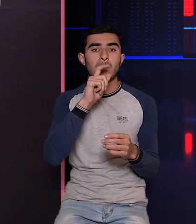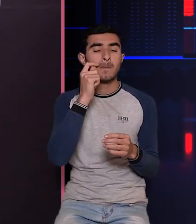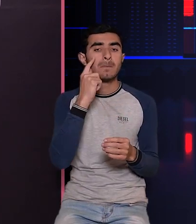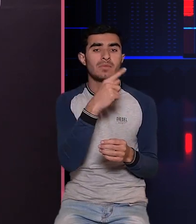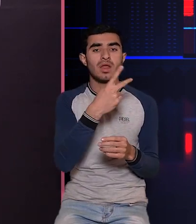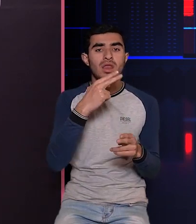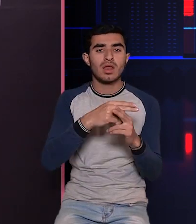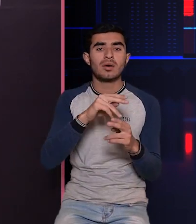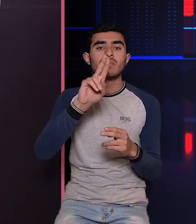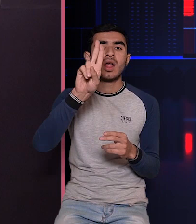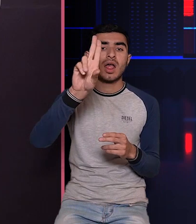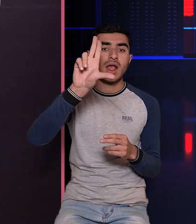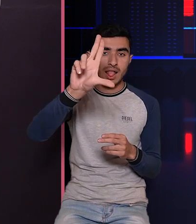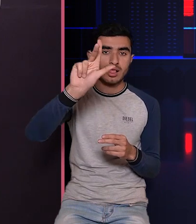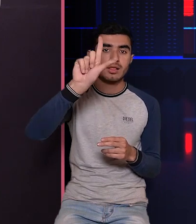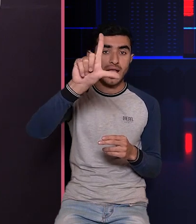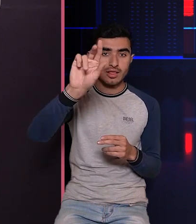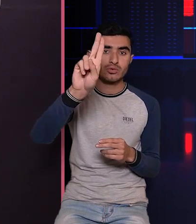historian,